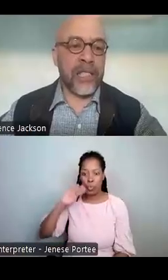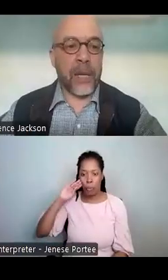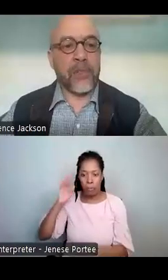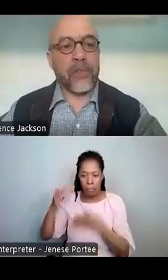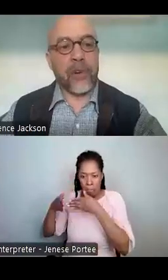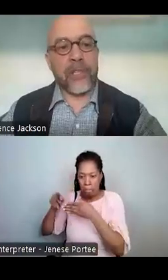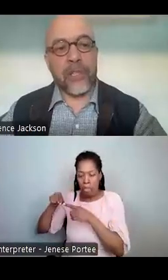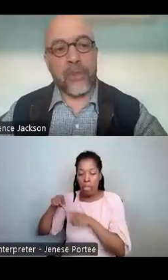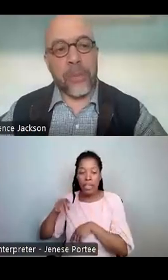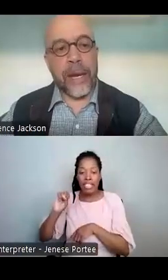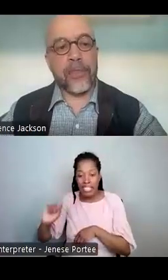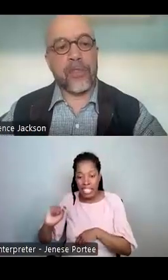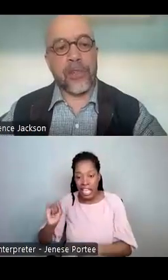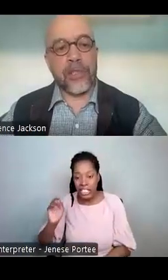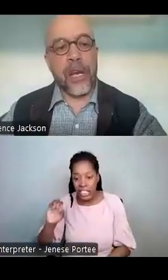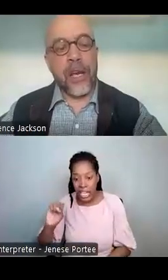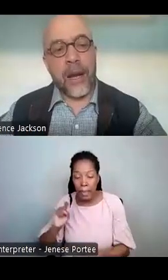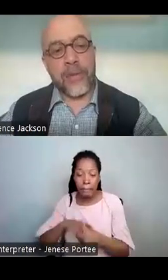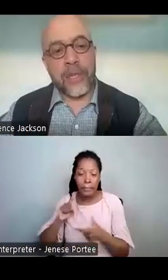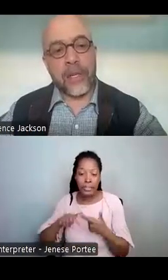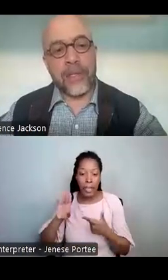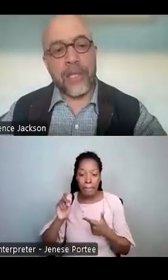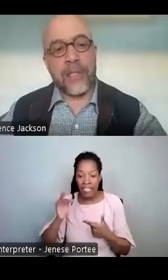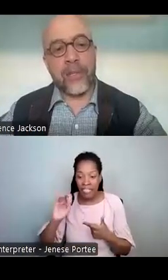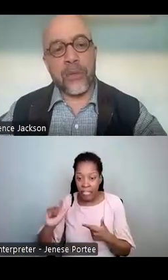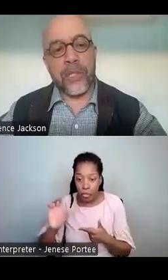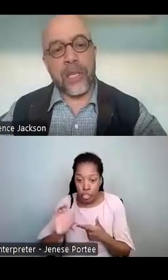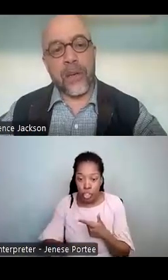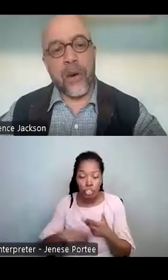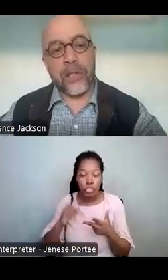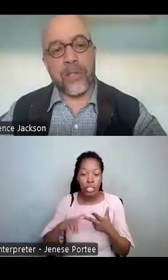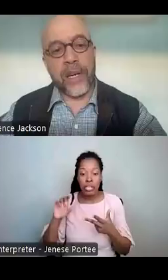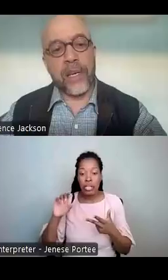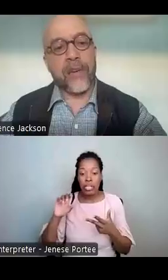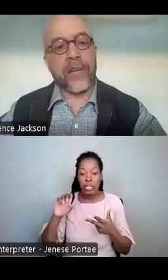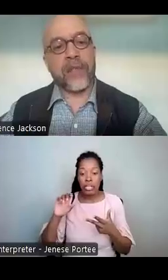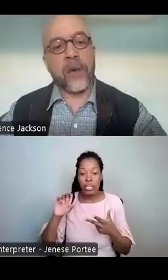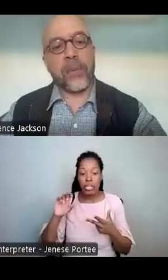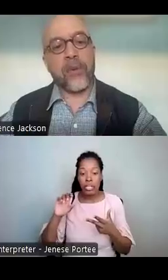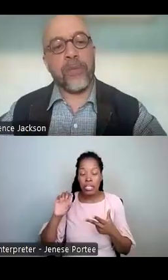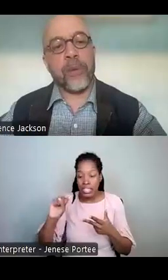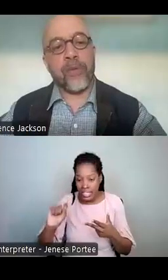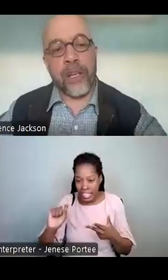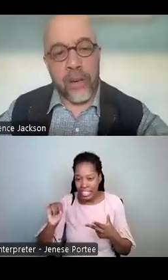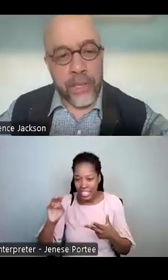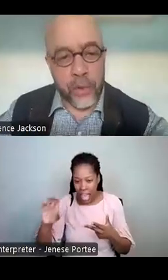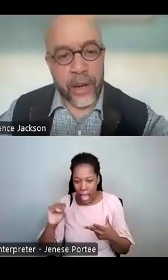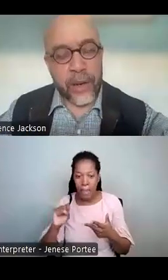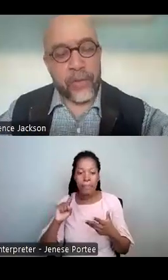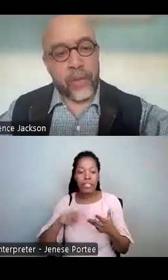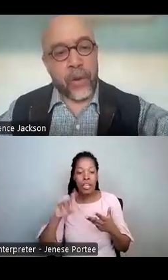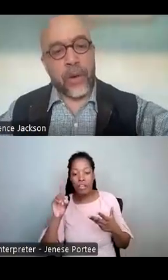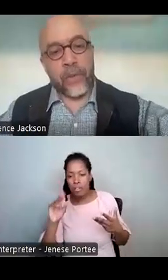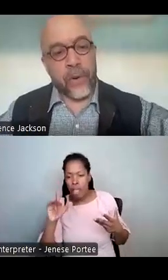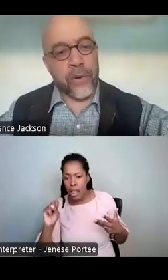St. James Church, the Union Baptist Church, the Douglas Institute. City Hall is right here. I guess their Peale Museum is right here. That's where you're going to